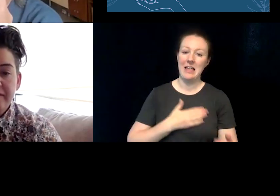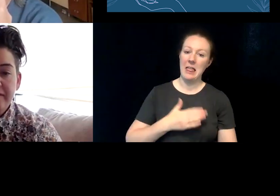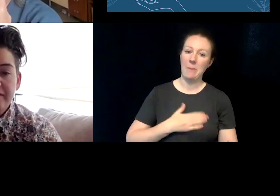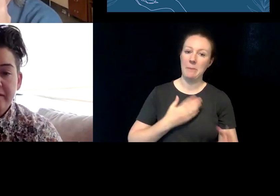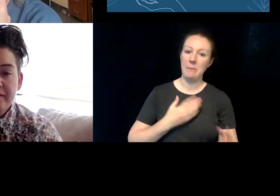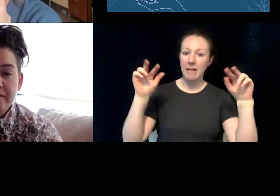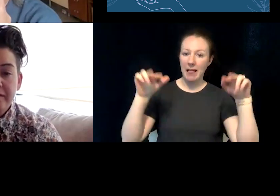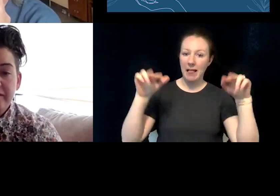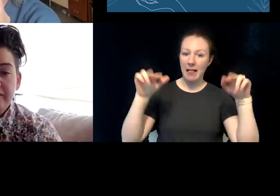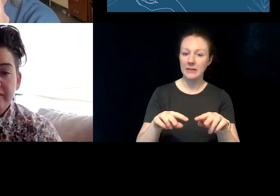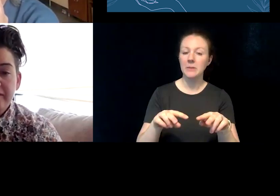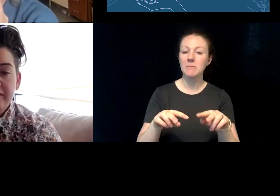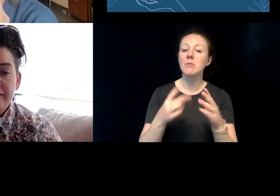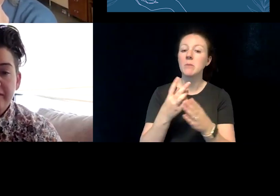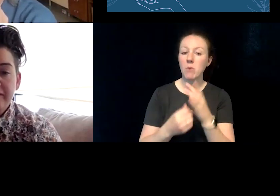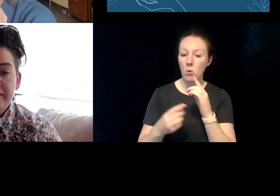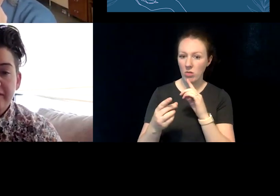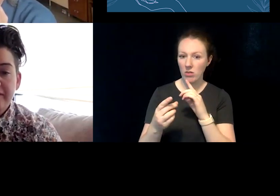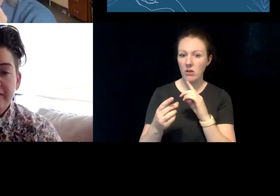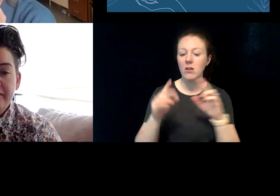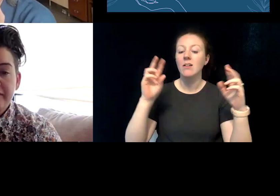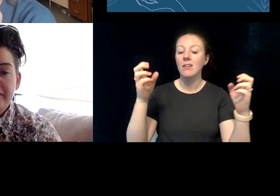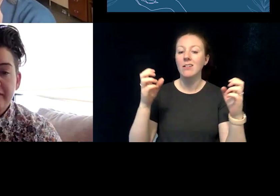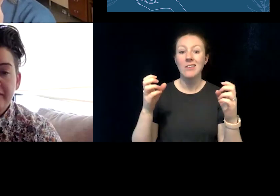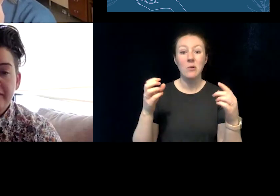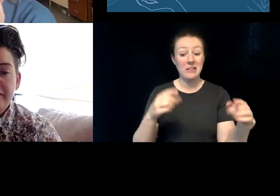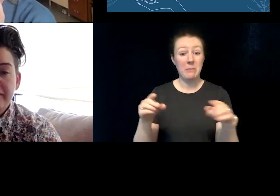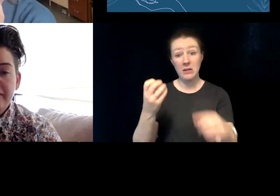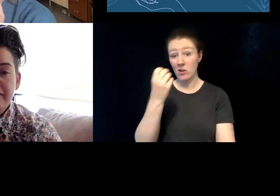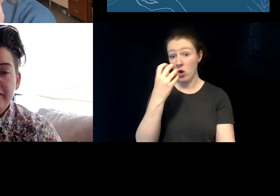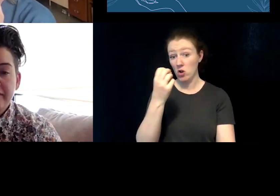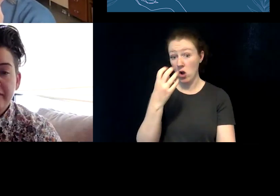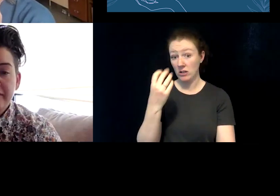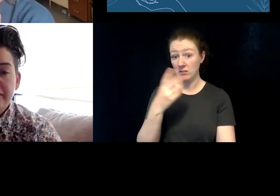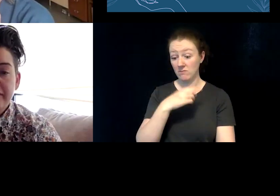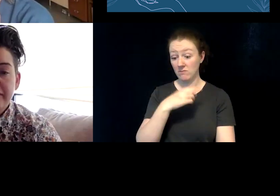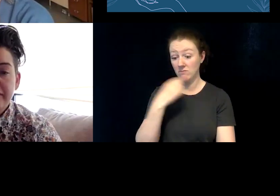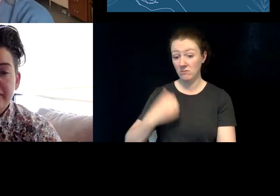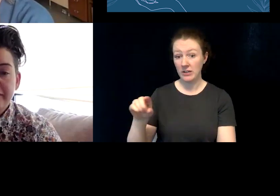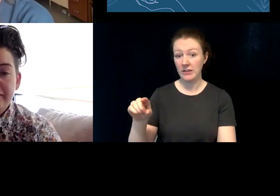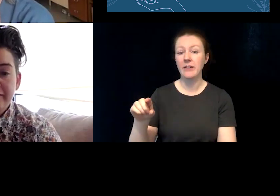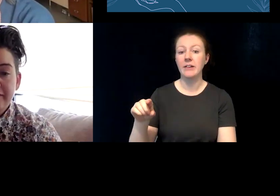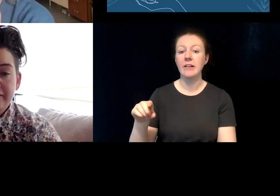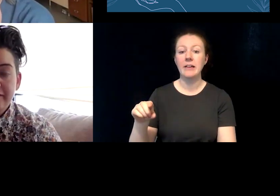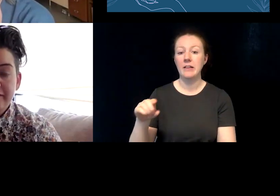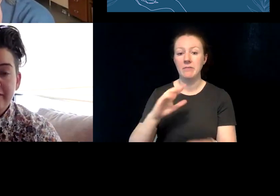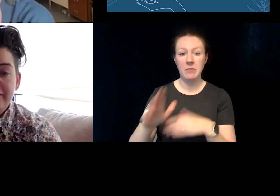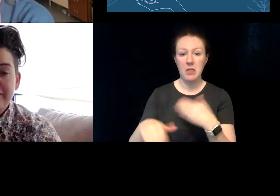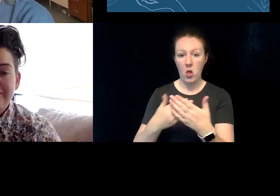about what's been going on in Hong Kong in the last, say, handful of